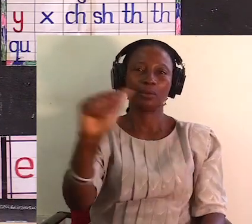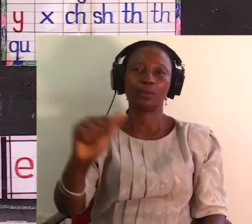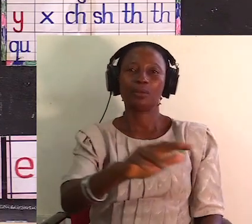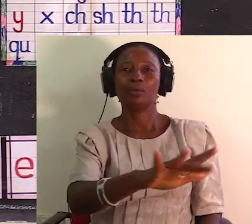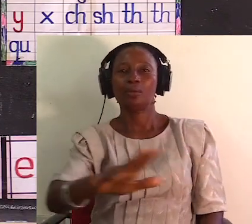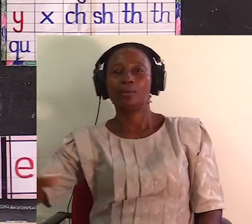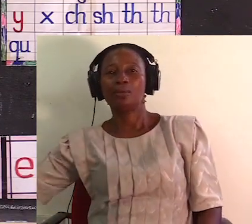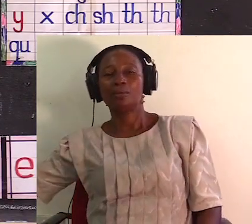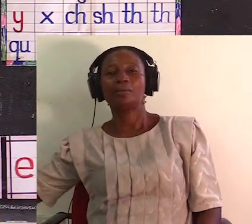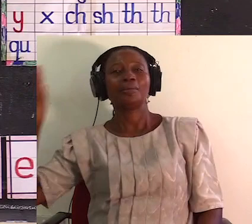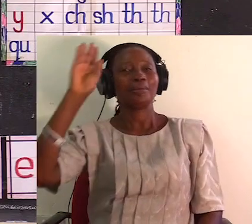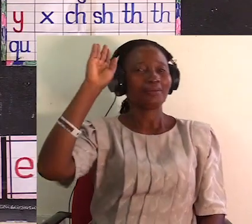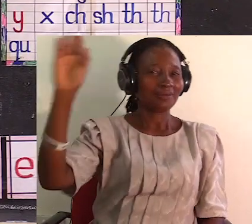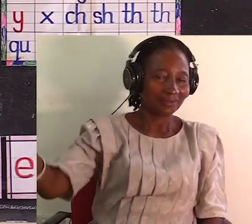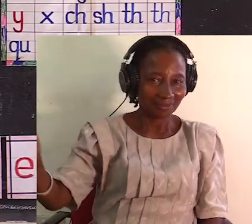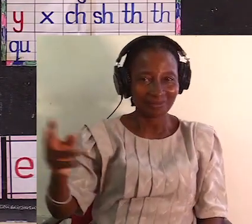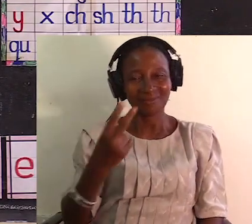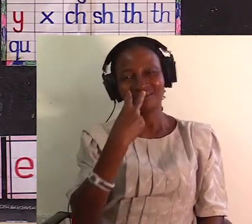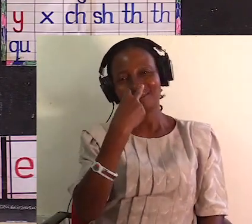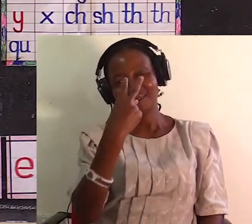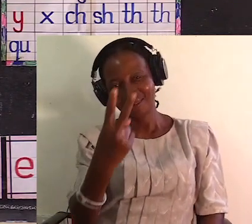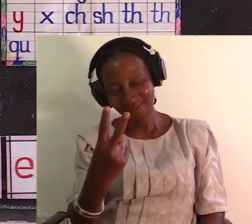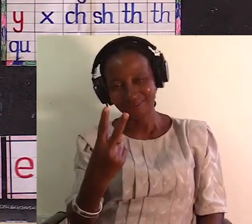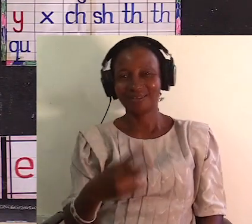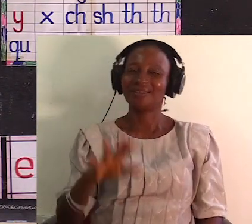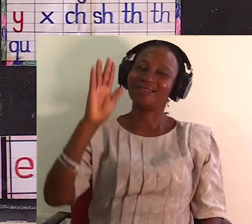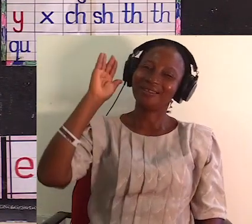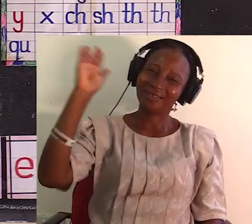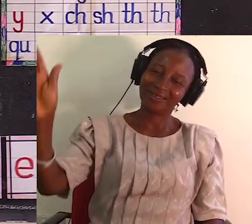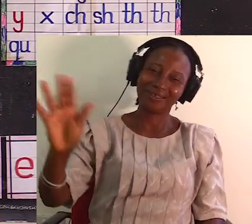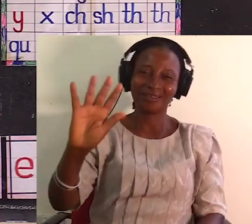Thank you. See you. See you. See you.